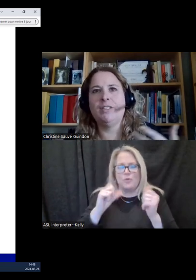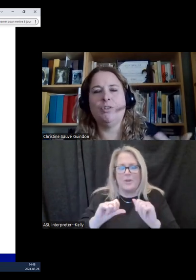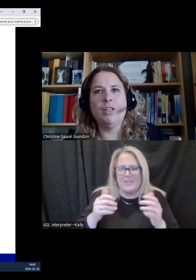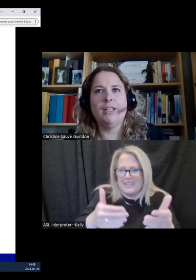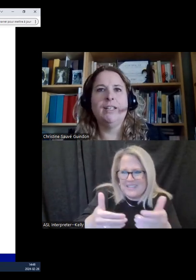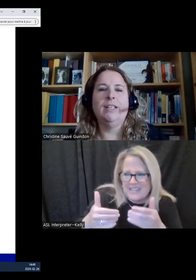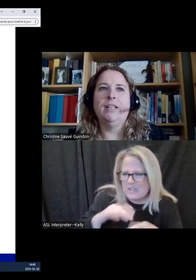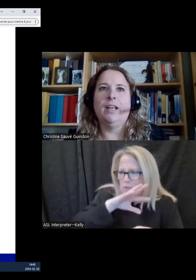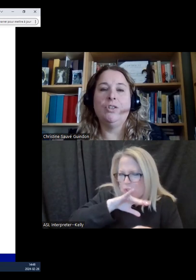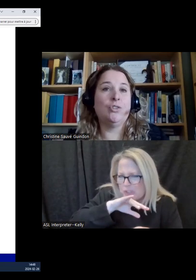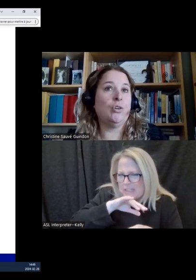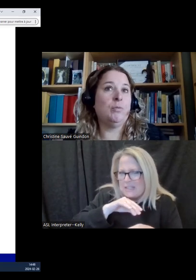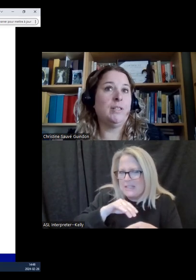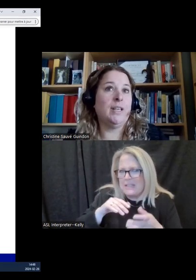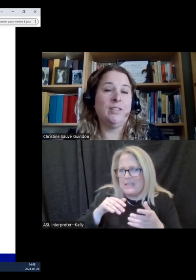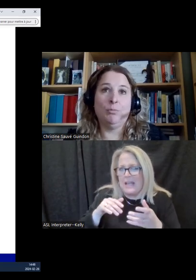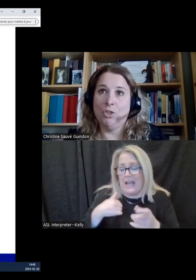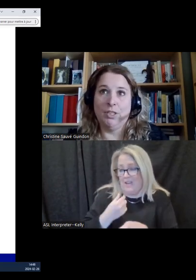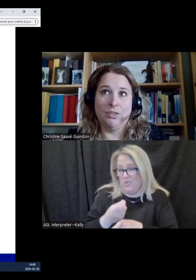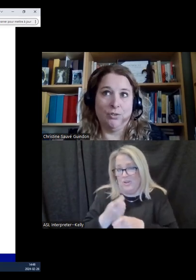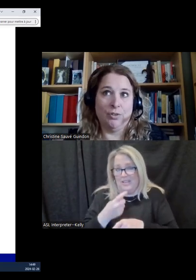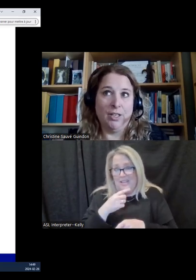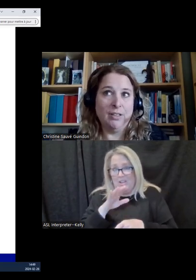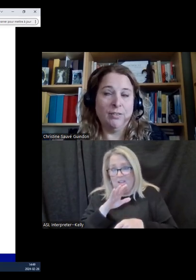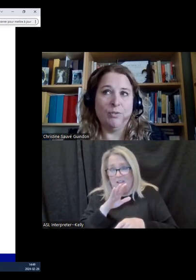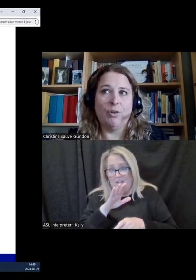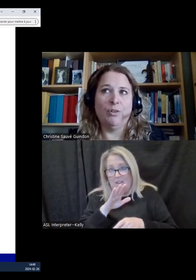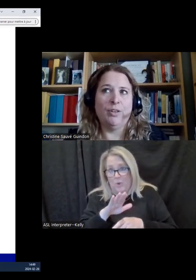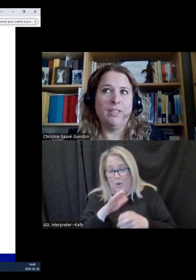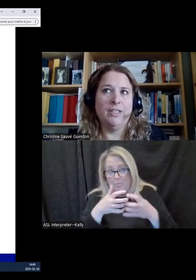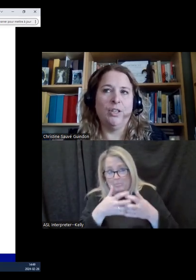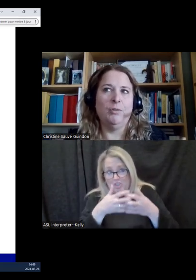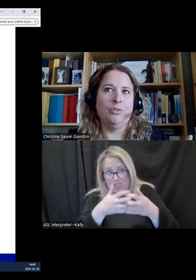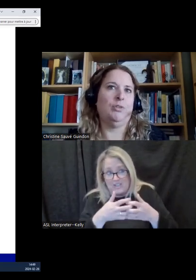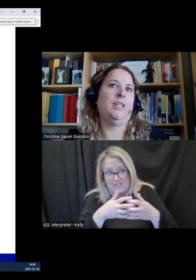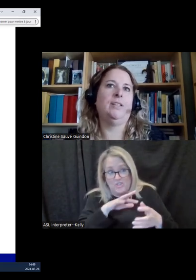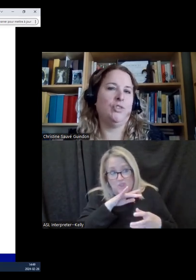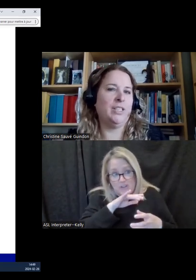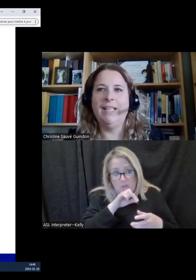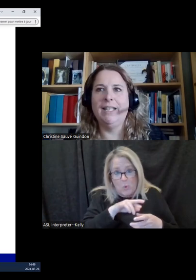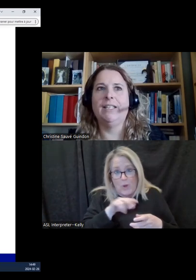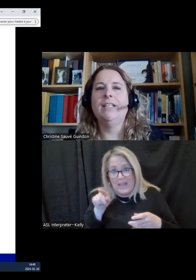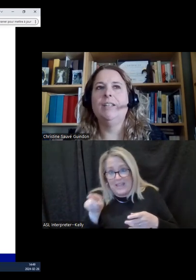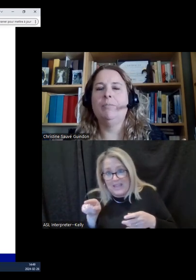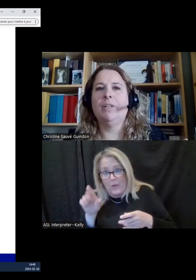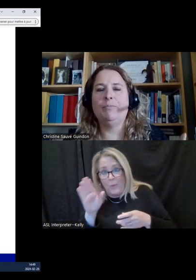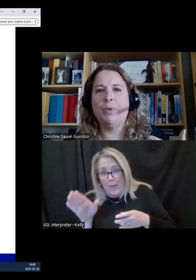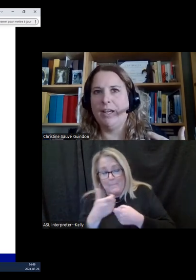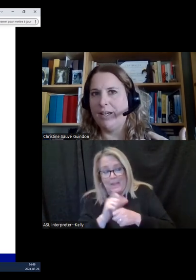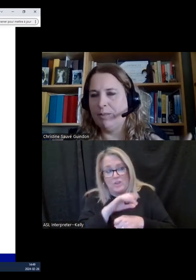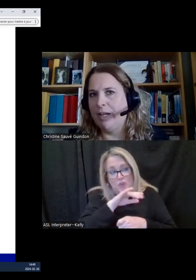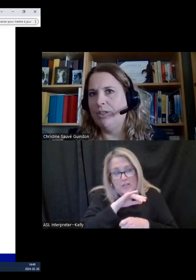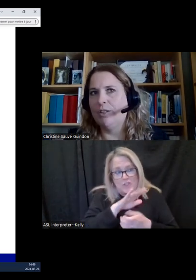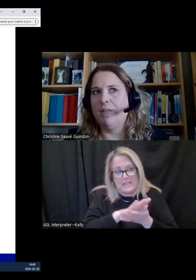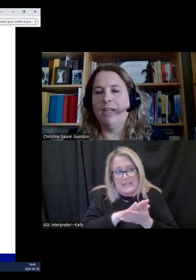said, well, it's dirty. And I just joked around saying, is your machine's dirty, or he's going to dirty it? Just clean it. But